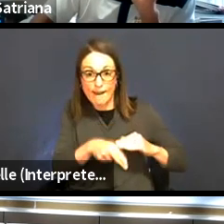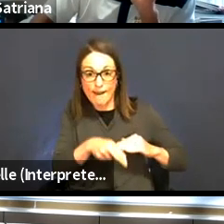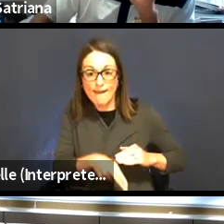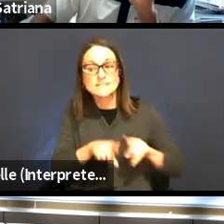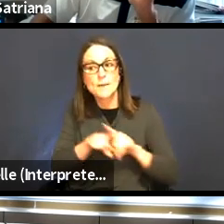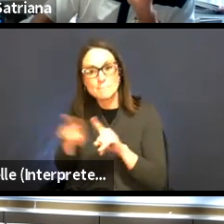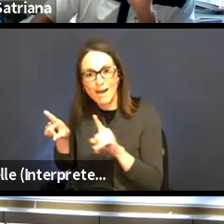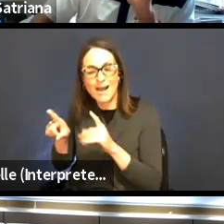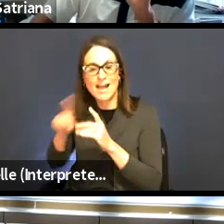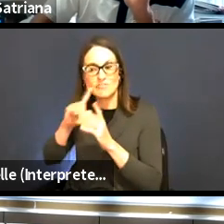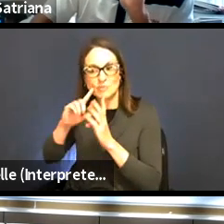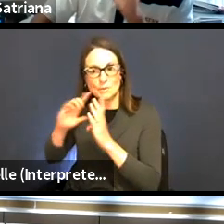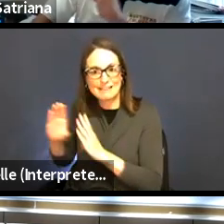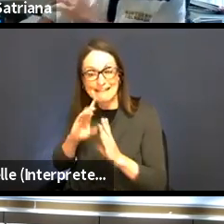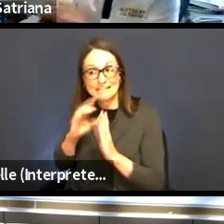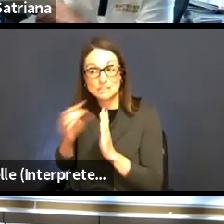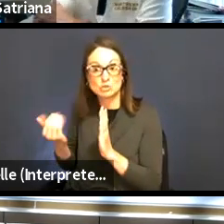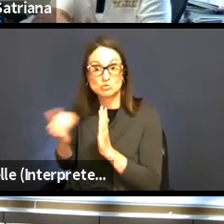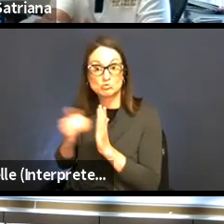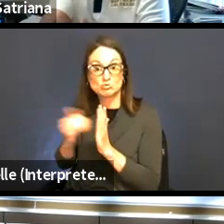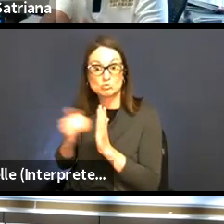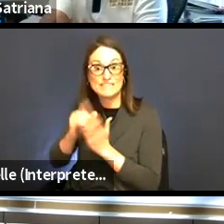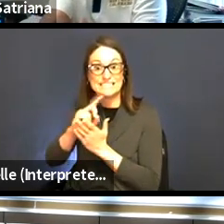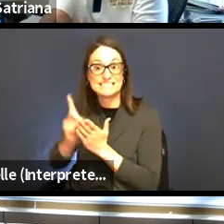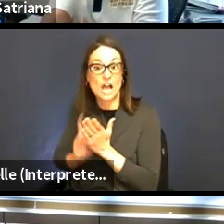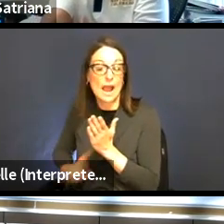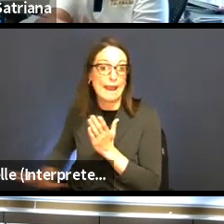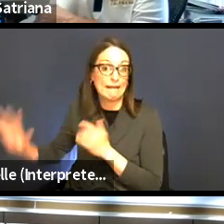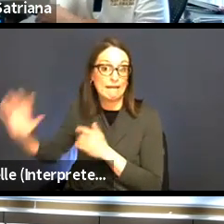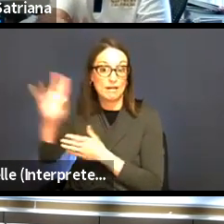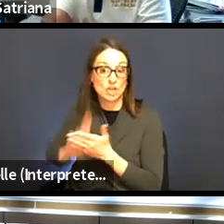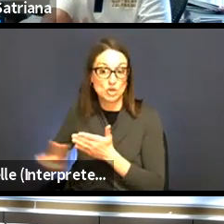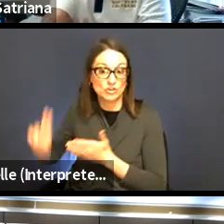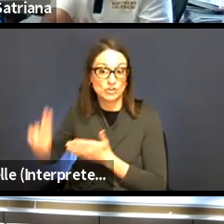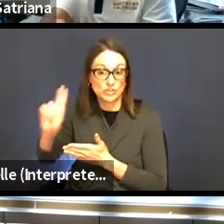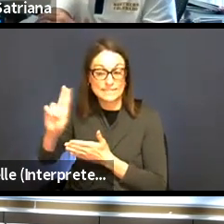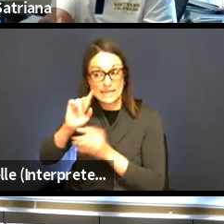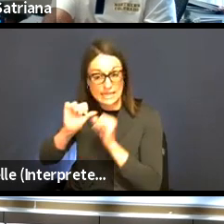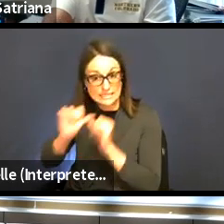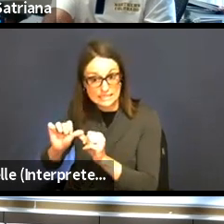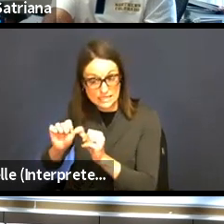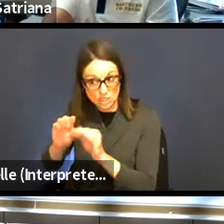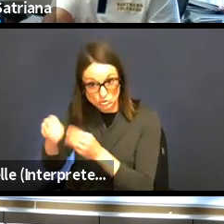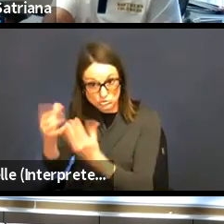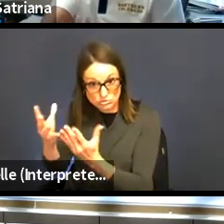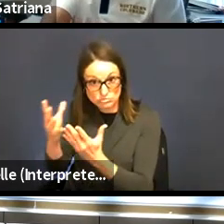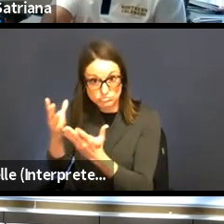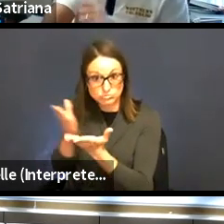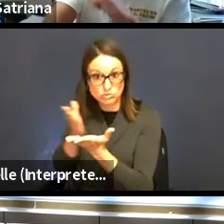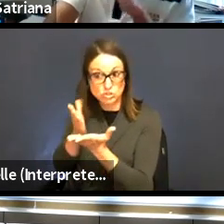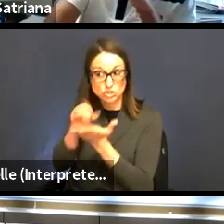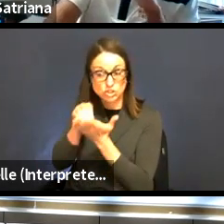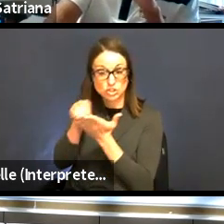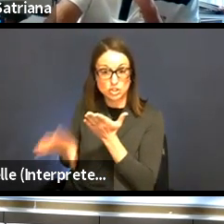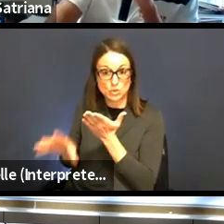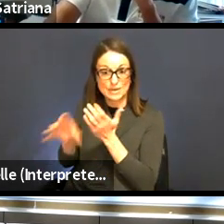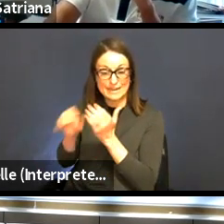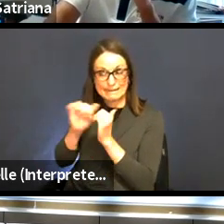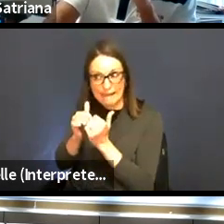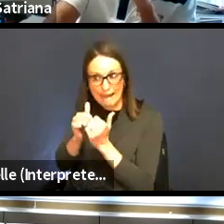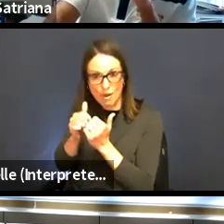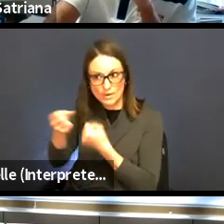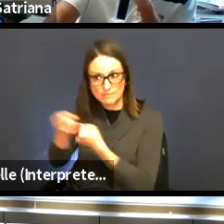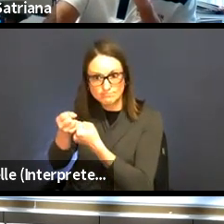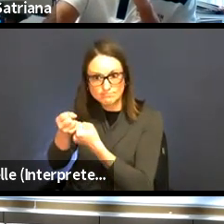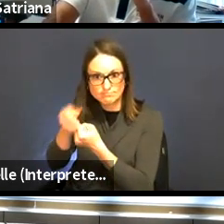university in a way that continues to serve students well and even improves how we support students through completion,